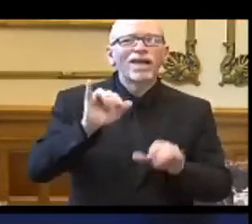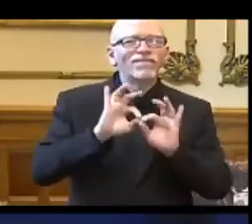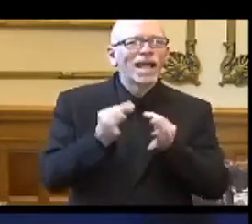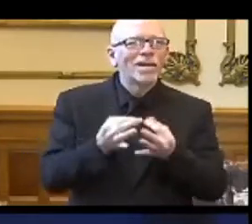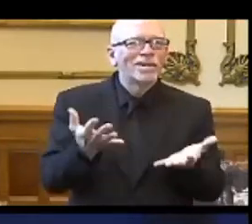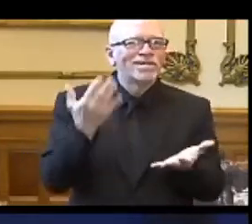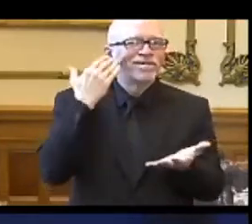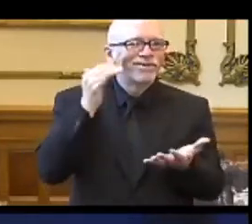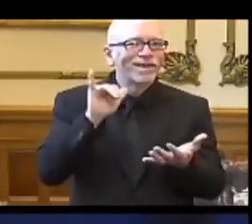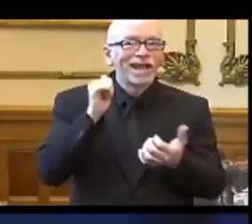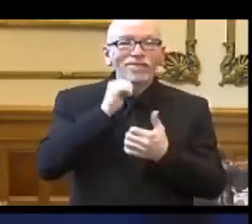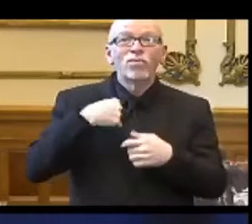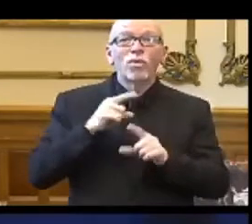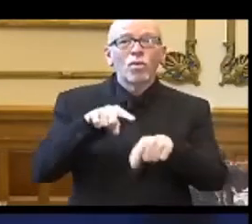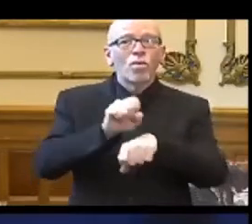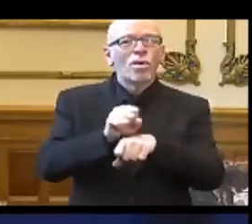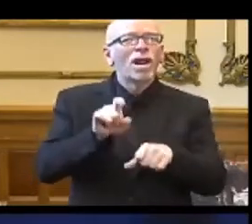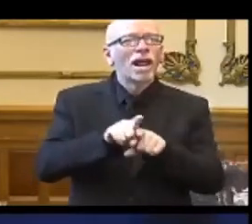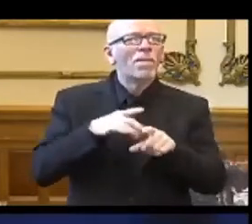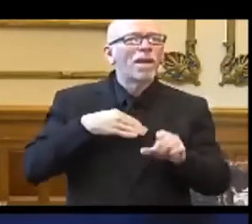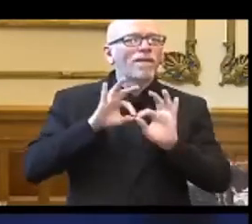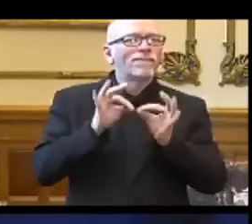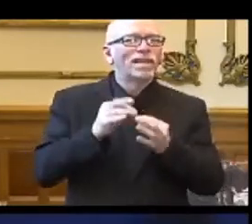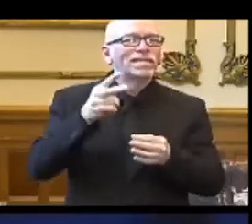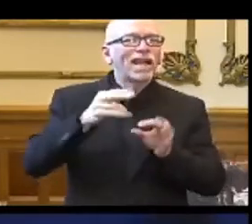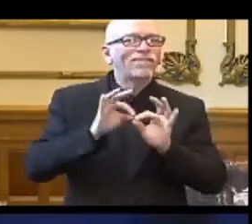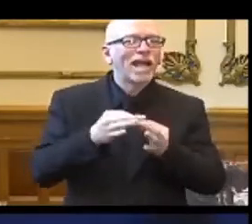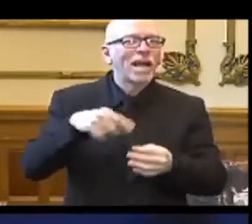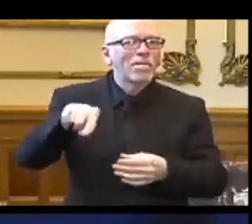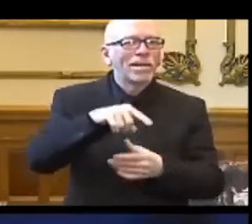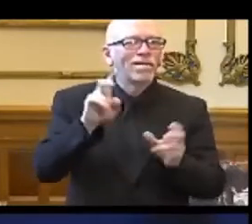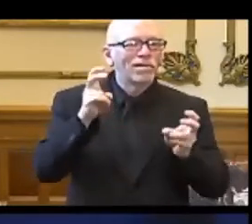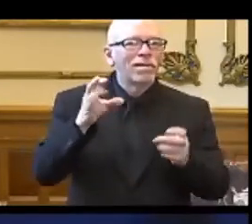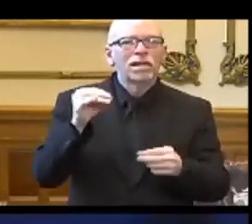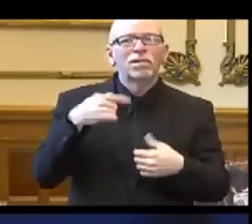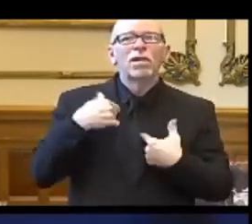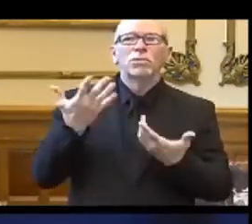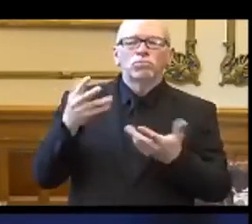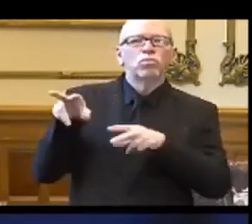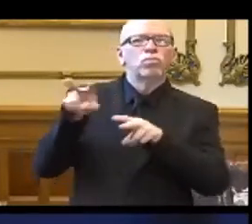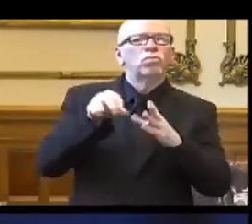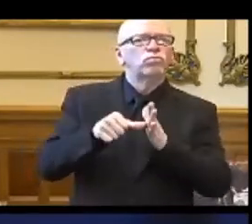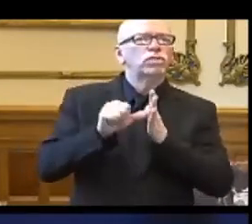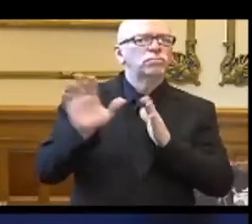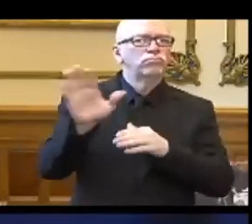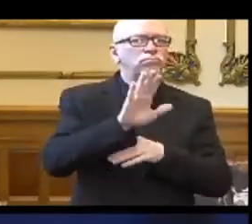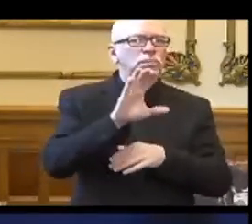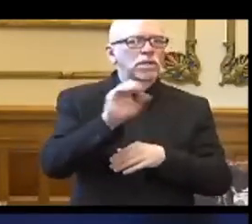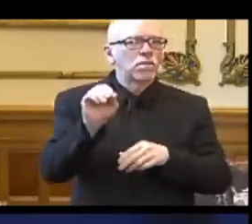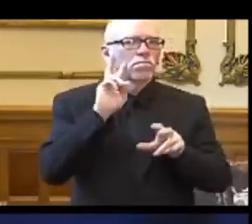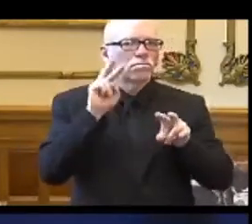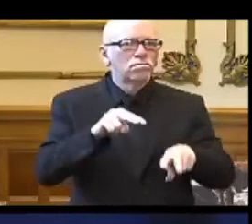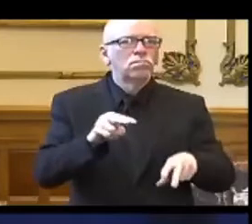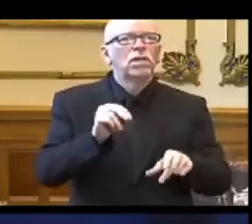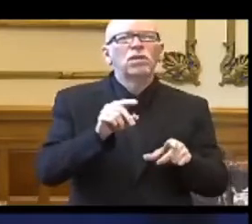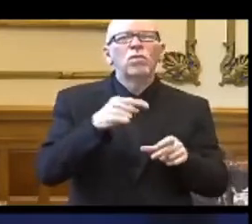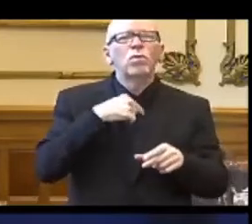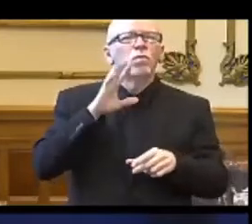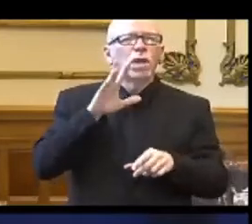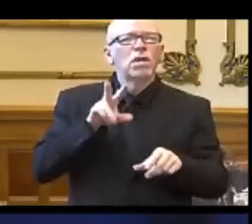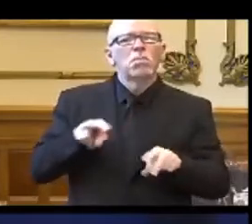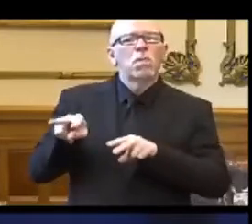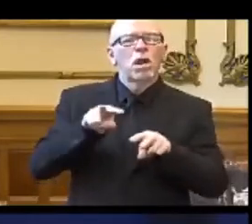every day when you come to work. And so that's been very, very encouraging. And then again, lastly, we'll continue to monitor what